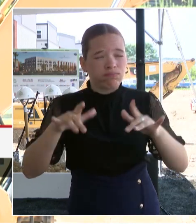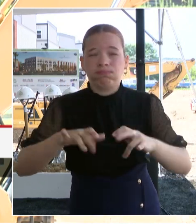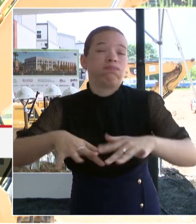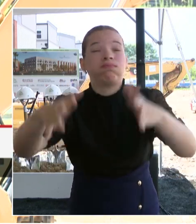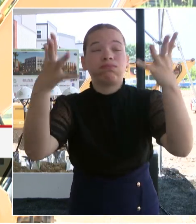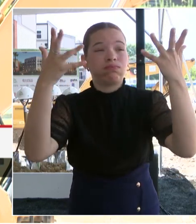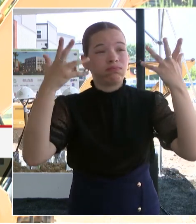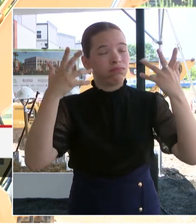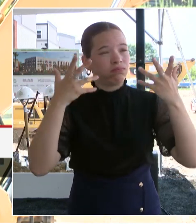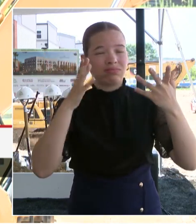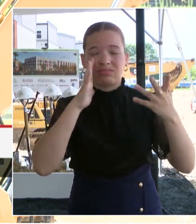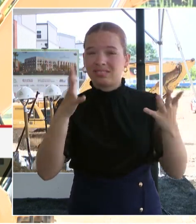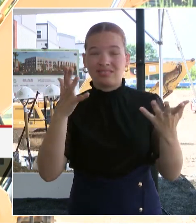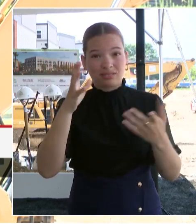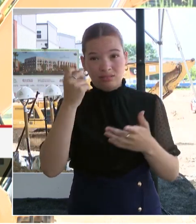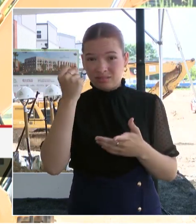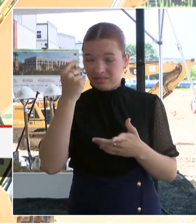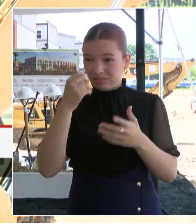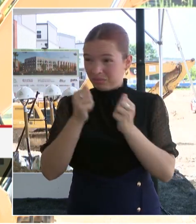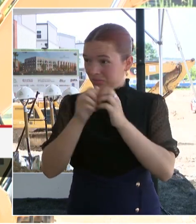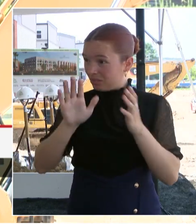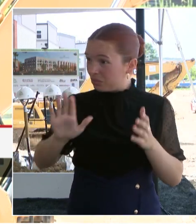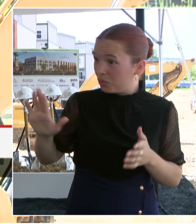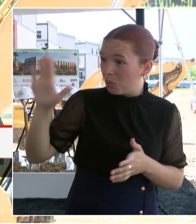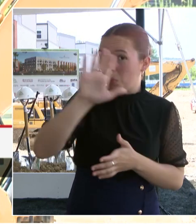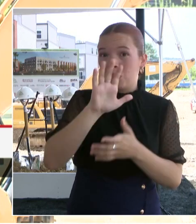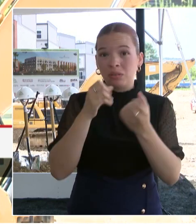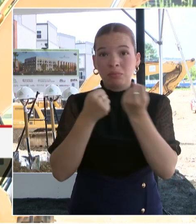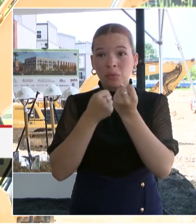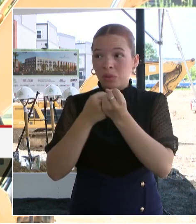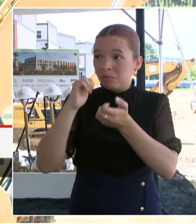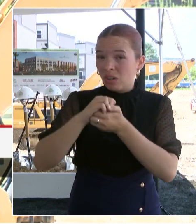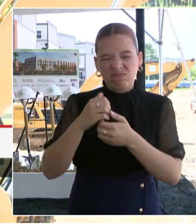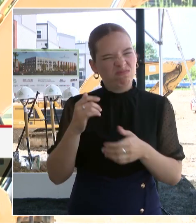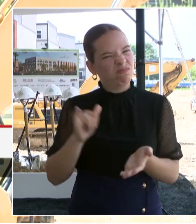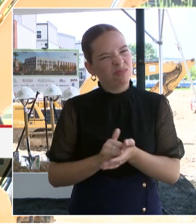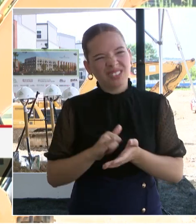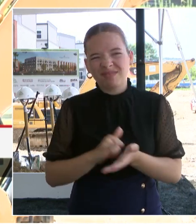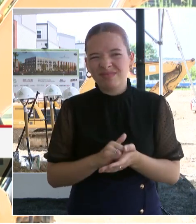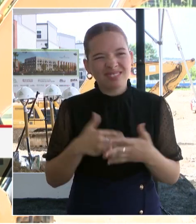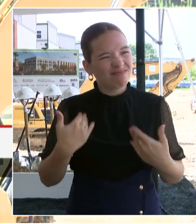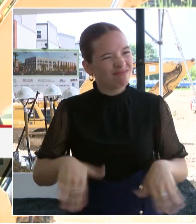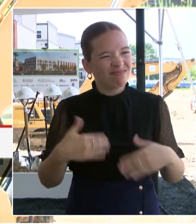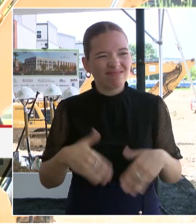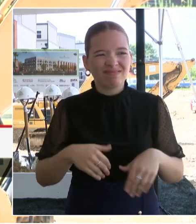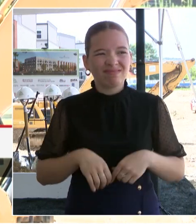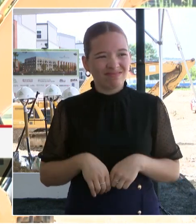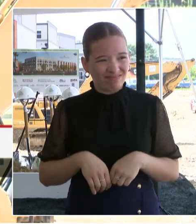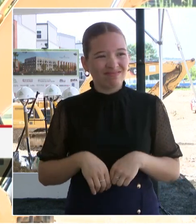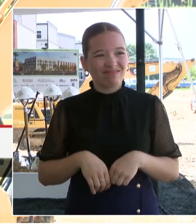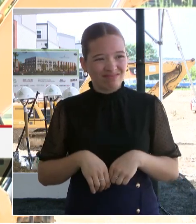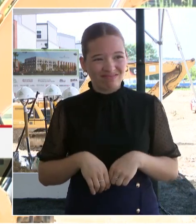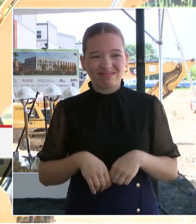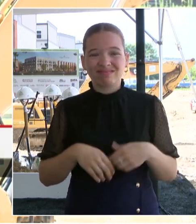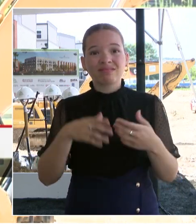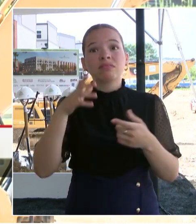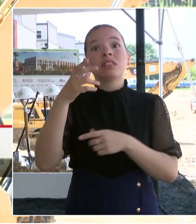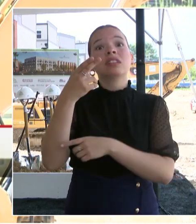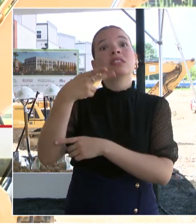without EYA, without APA, without DCHFA, and all of you. So congratulate yourselves for getting here, and thank you so